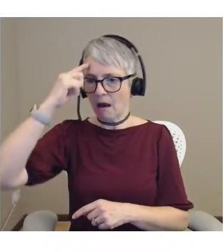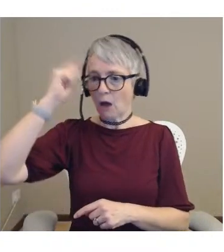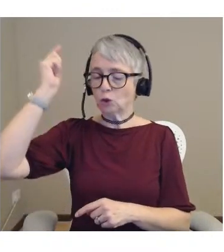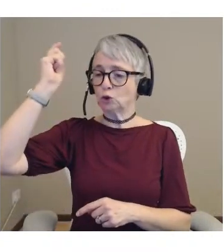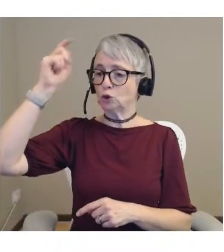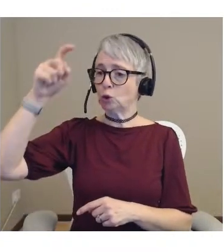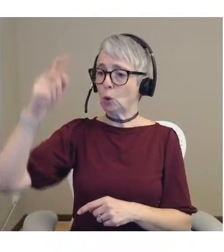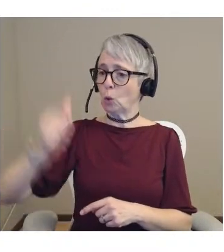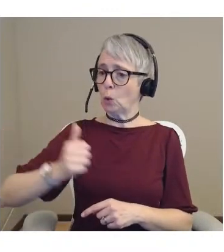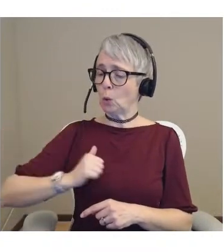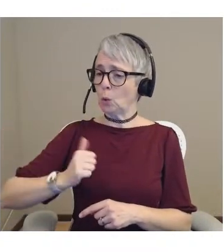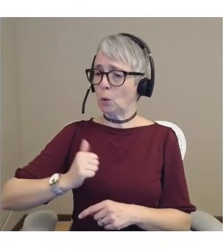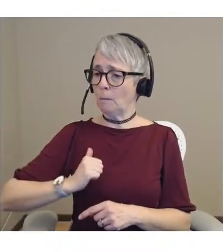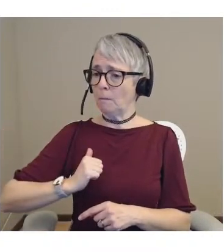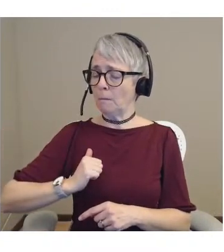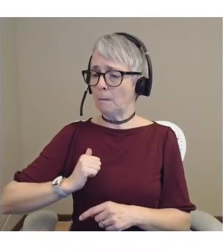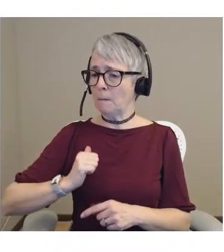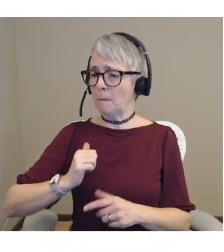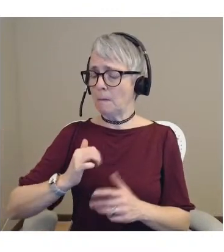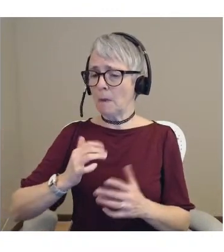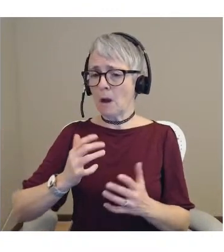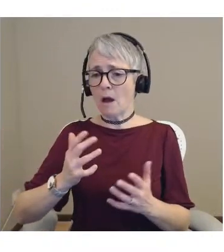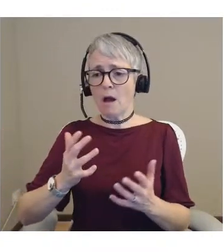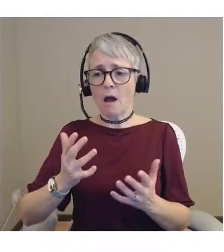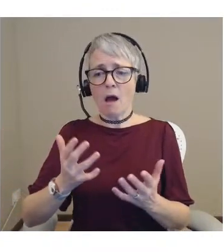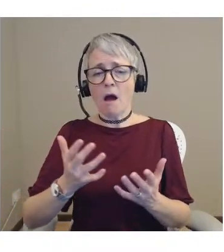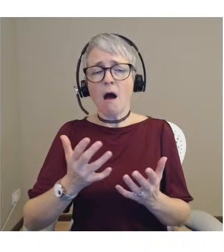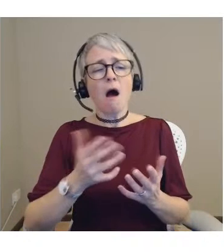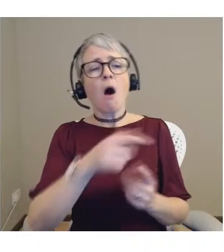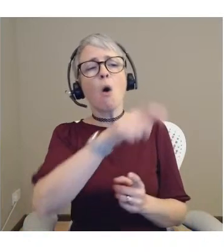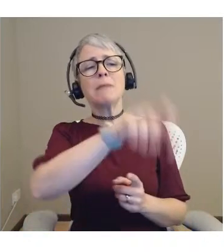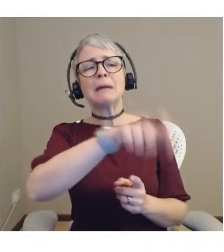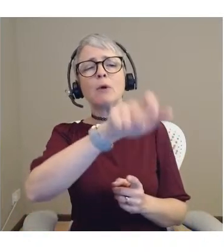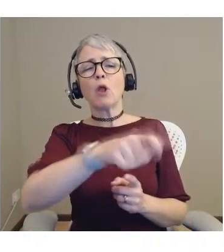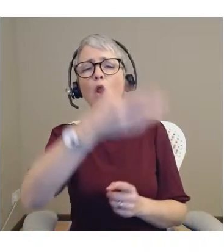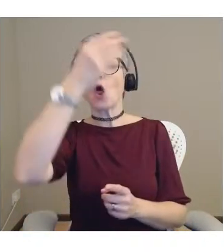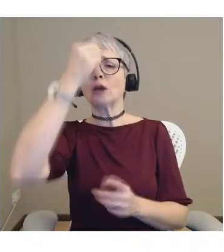that perhaps people with learning disabilities